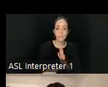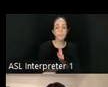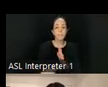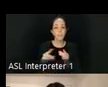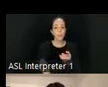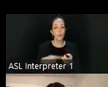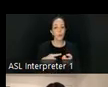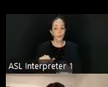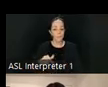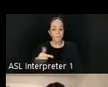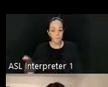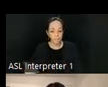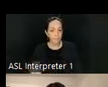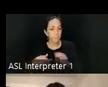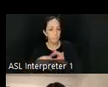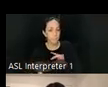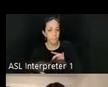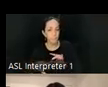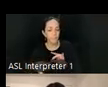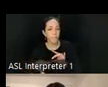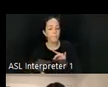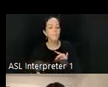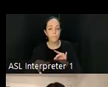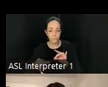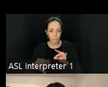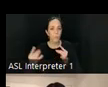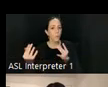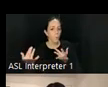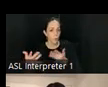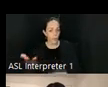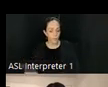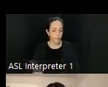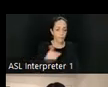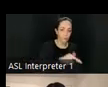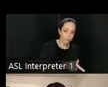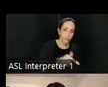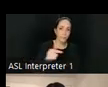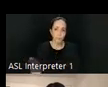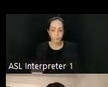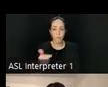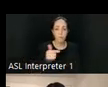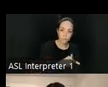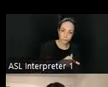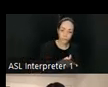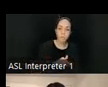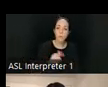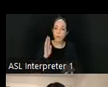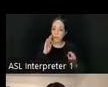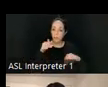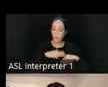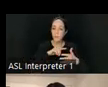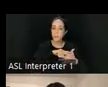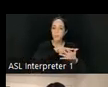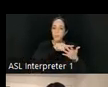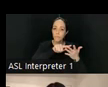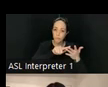be facilitated and remember that we use a weighted stack in our discussions. Finally, please be forward-looking in